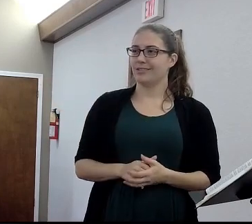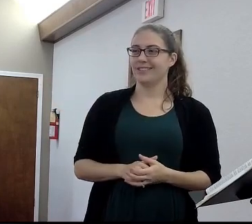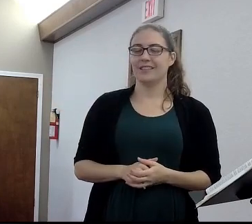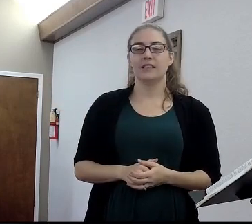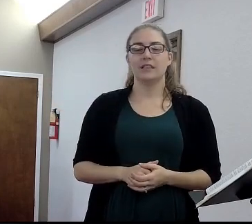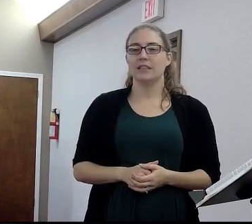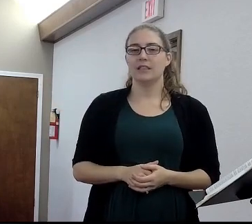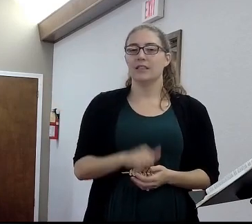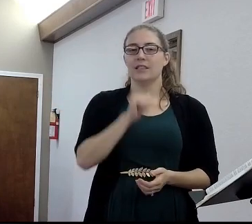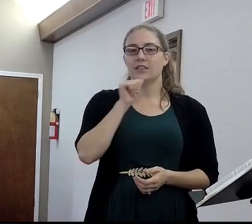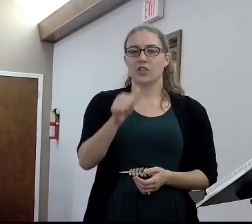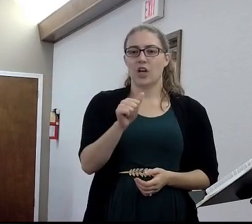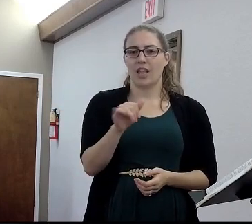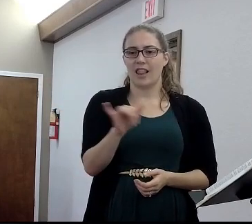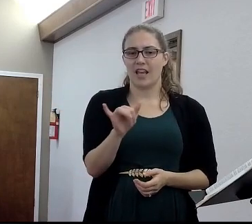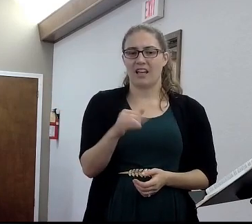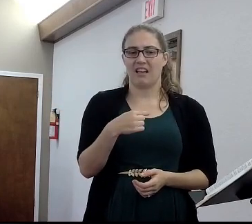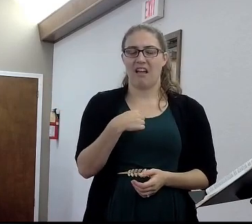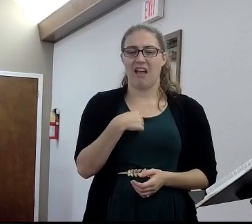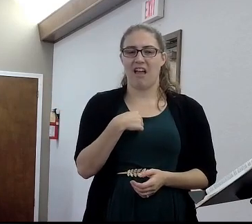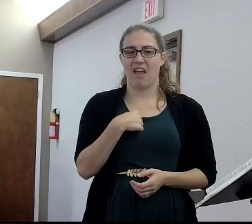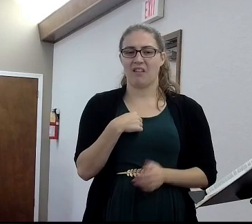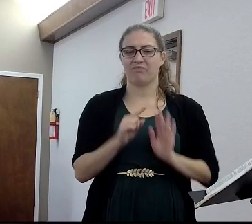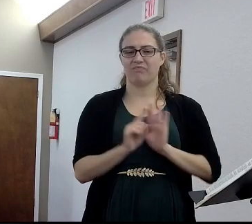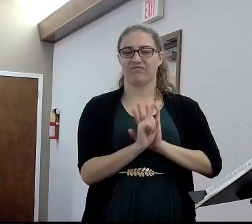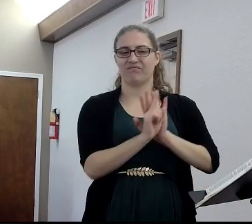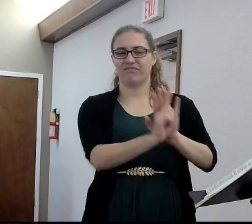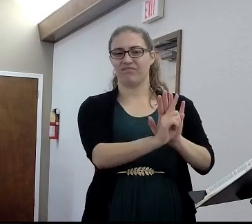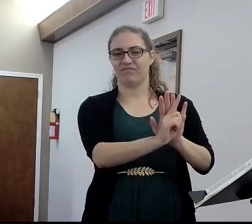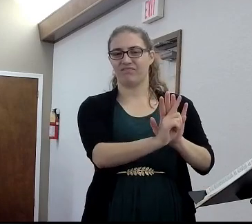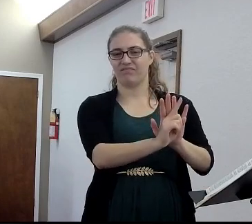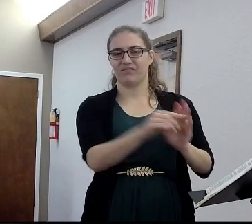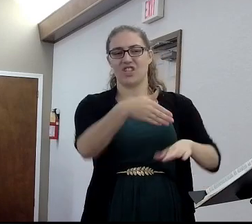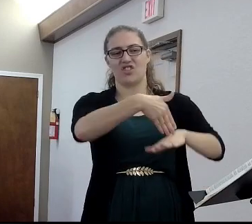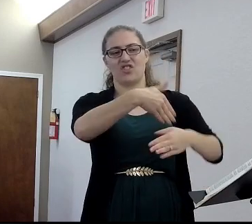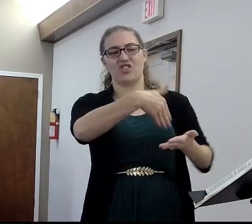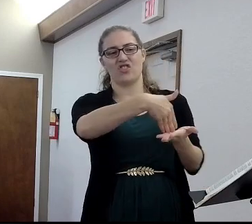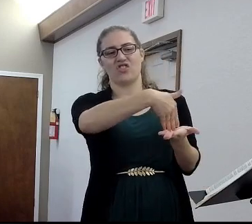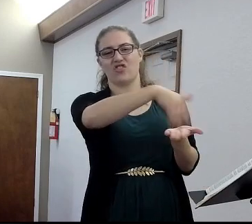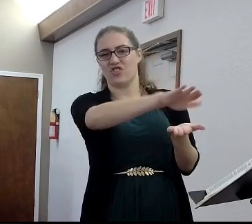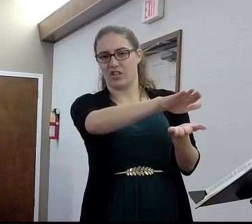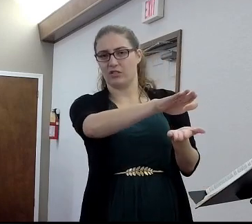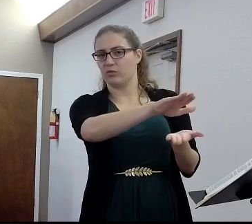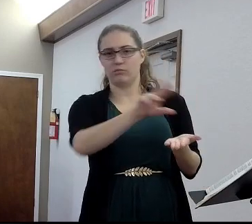It wasn't just, you're dead to me. I'm not going to associate with you. No, no, no, no. We're going to go through the whole thing.